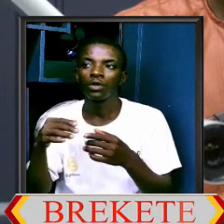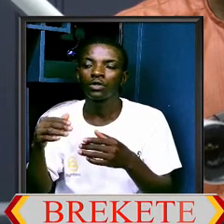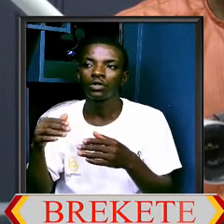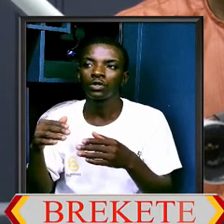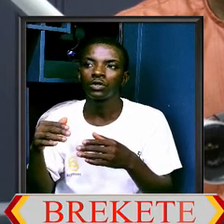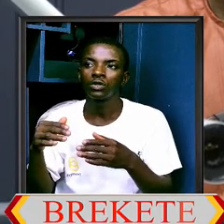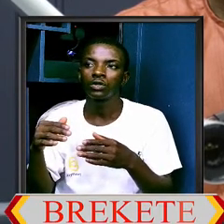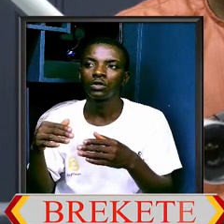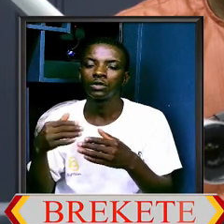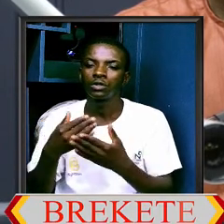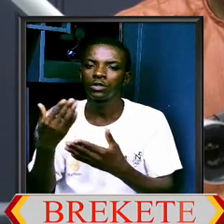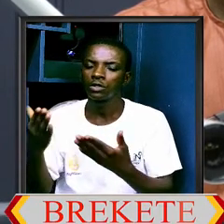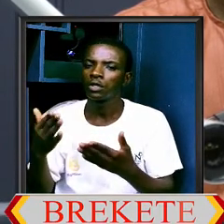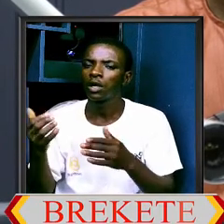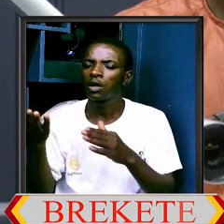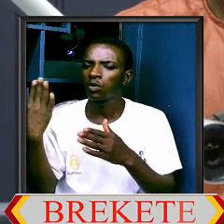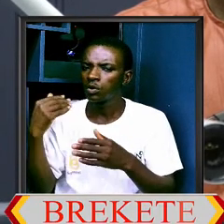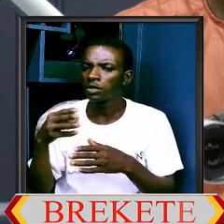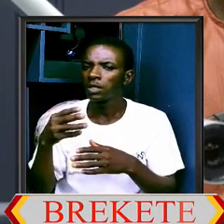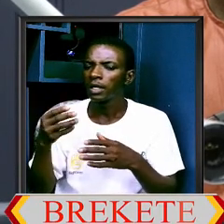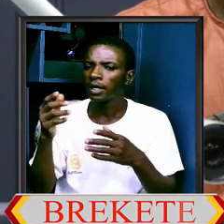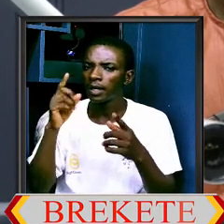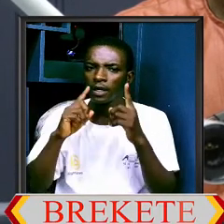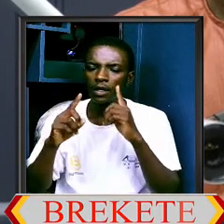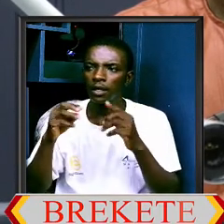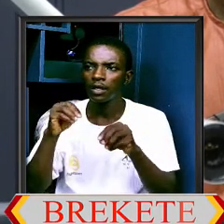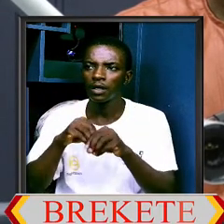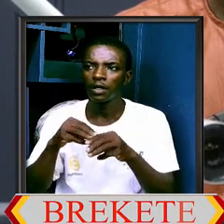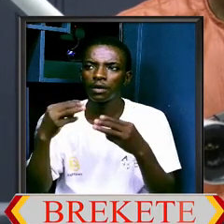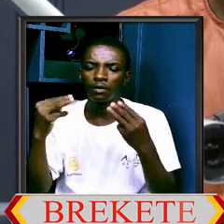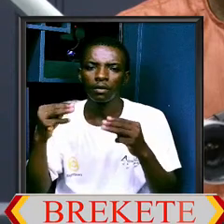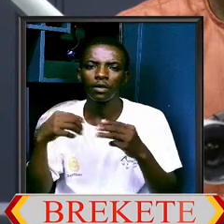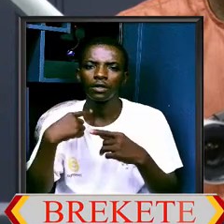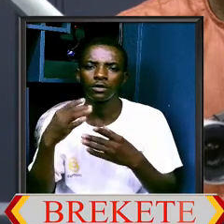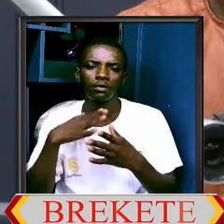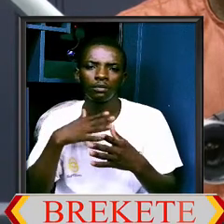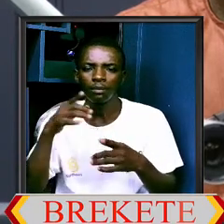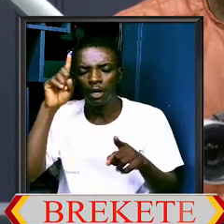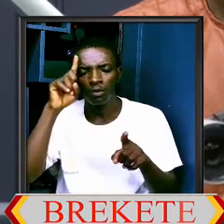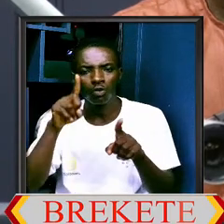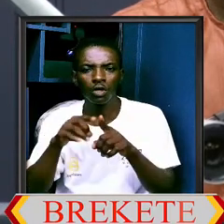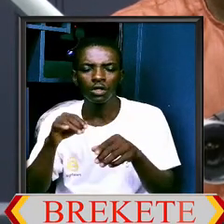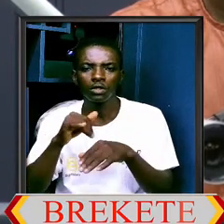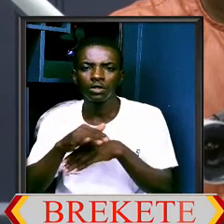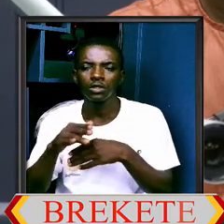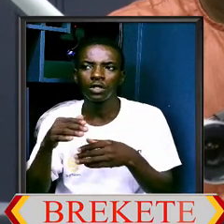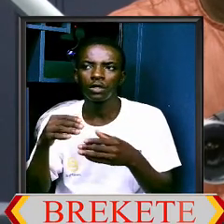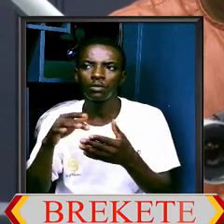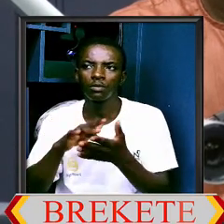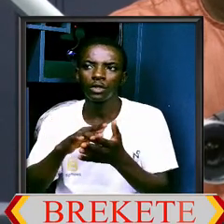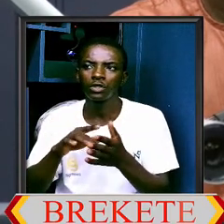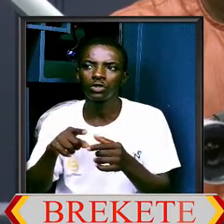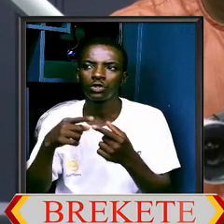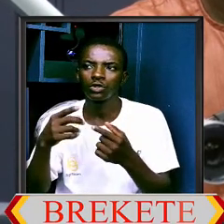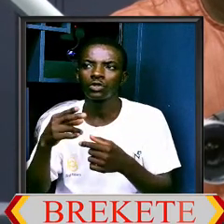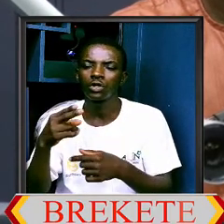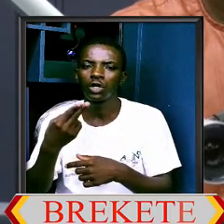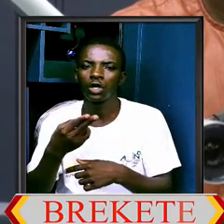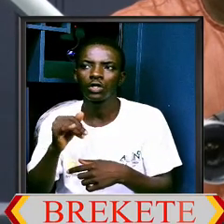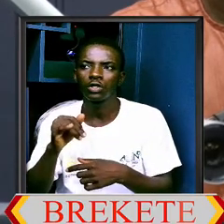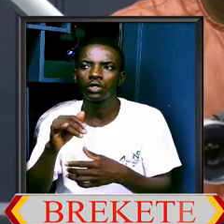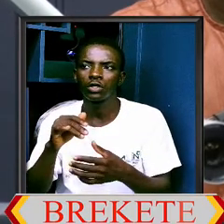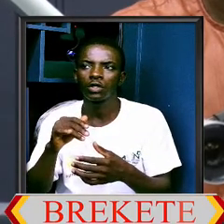ashamed her. So I was like crying in the market. And I told my brother I should forward the medicine to me. Let me go